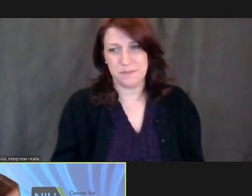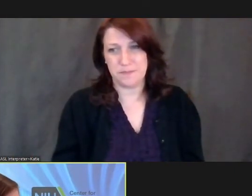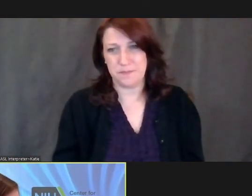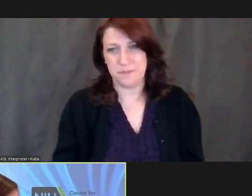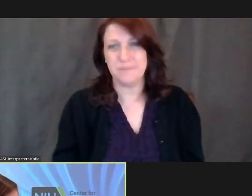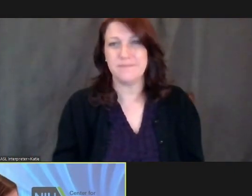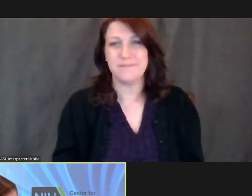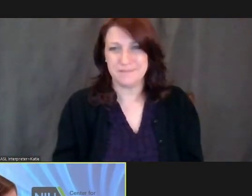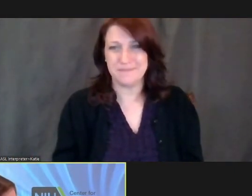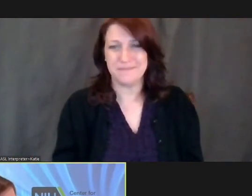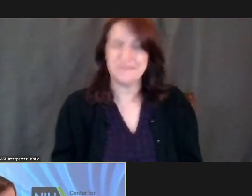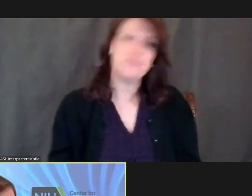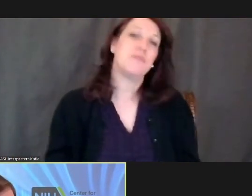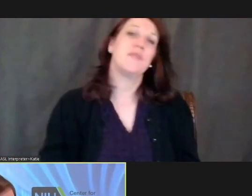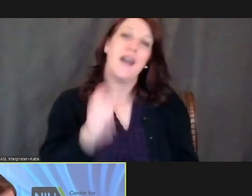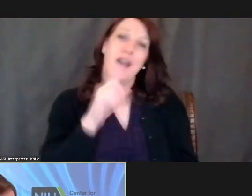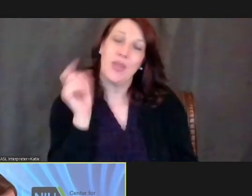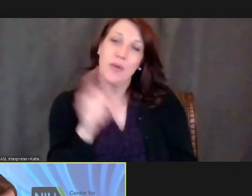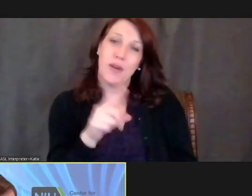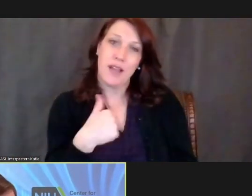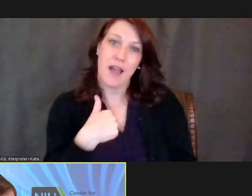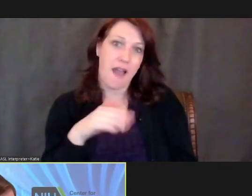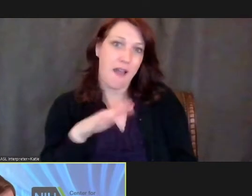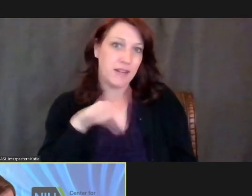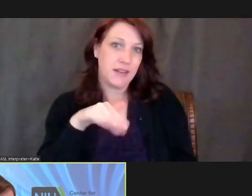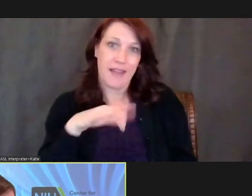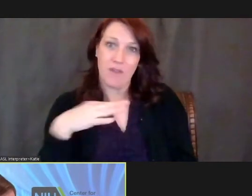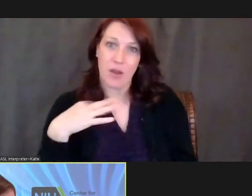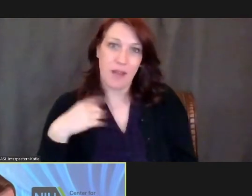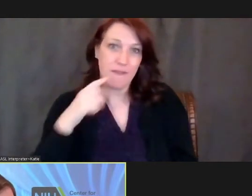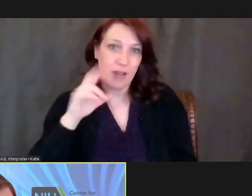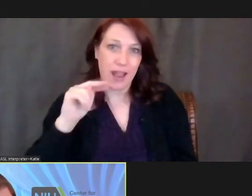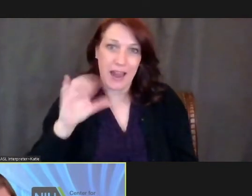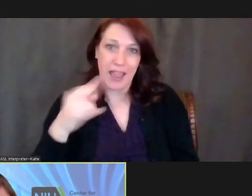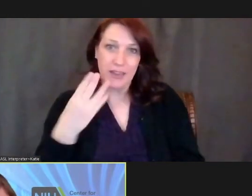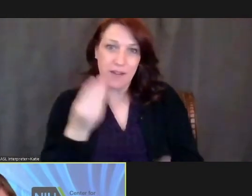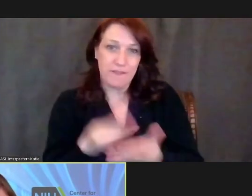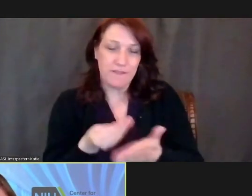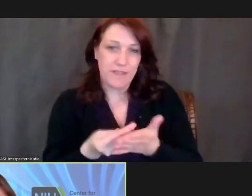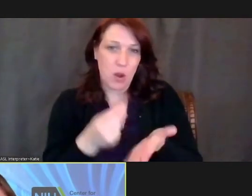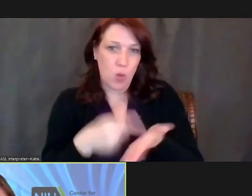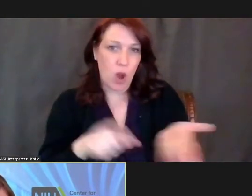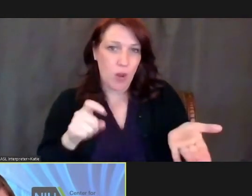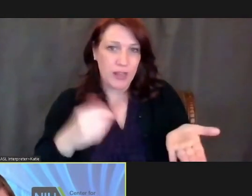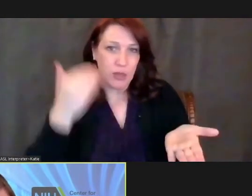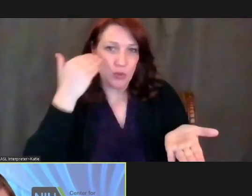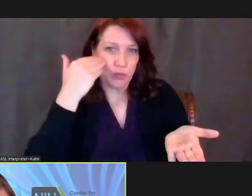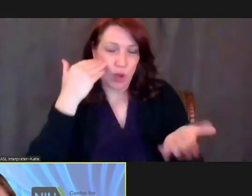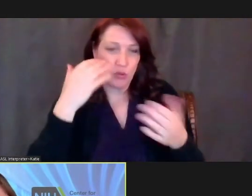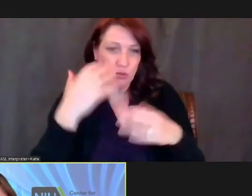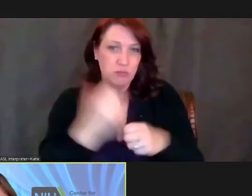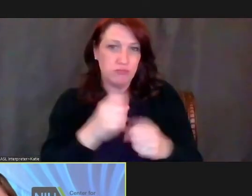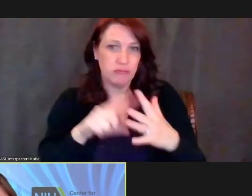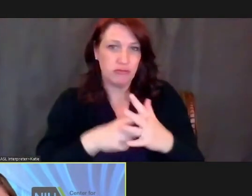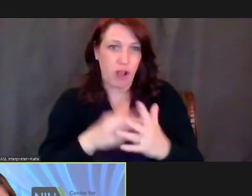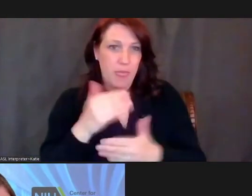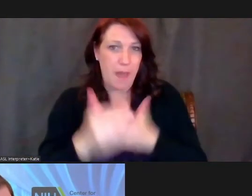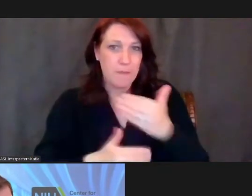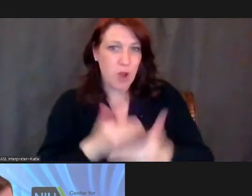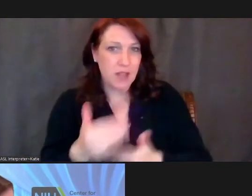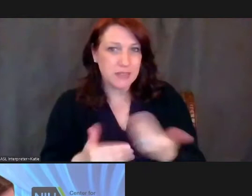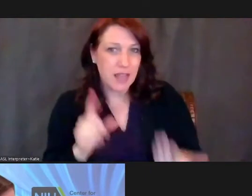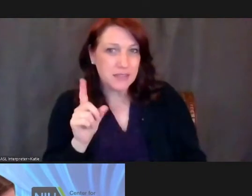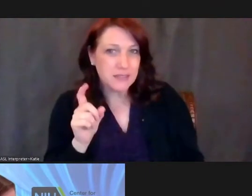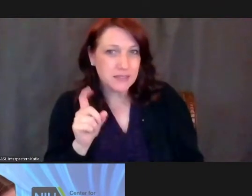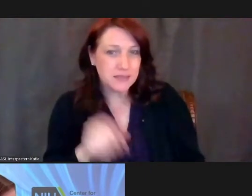All right, here's a good question. I've never applied for NIH funding. What do I need to know to get the process started?